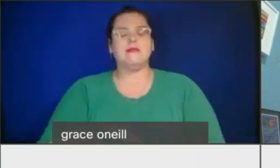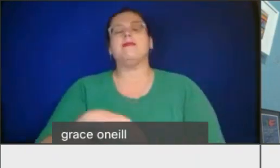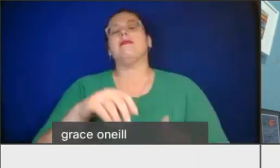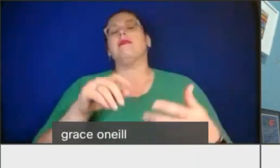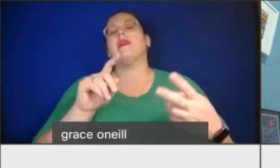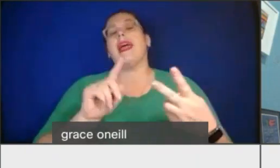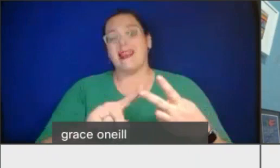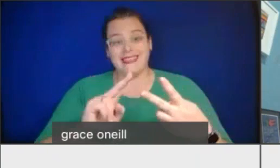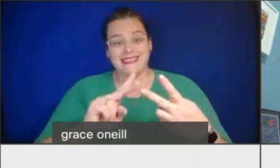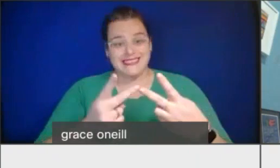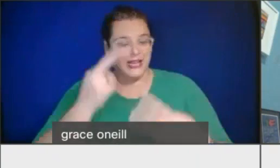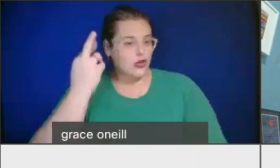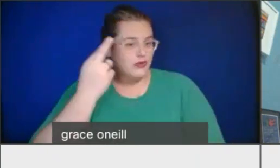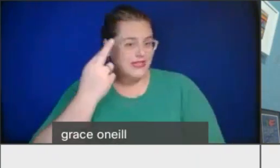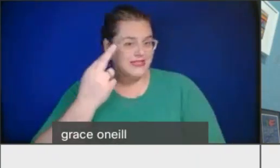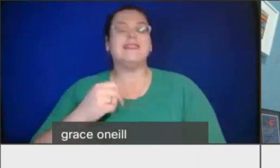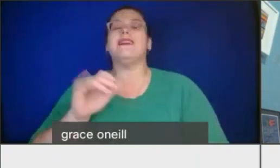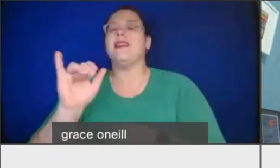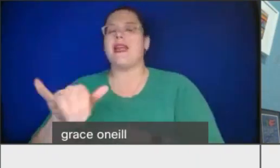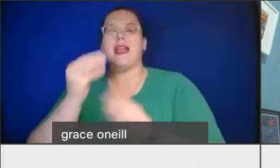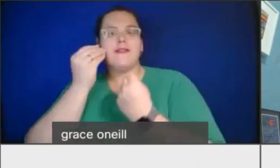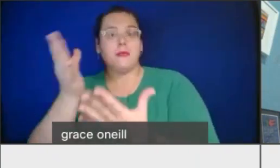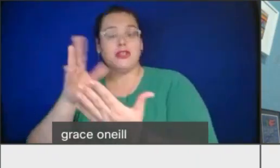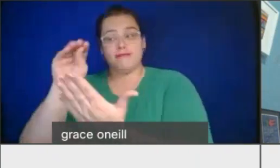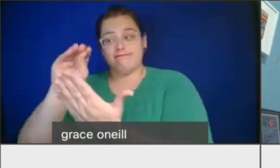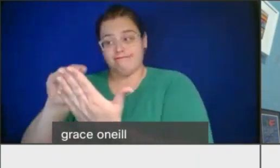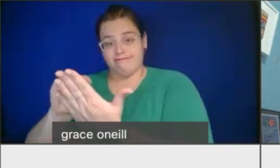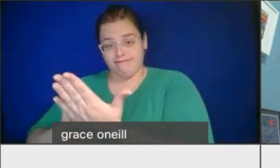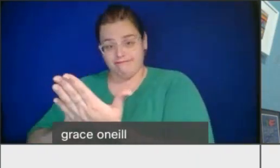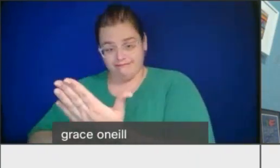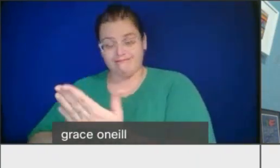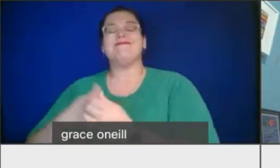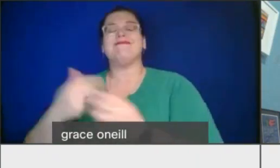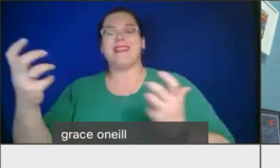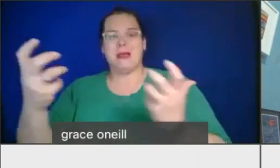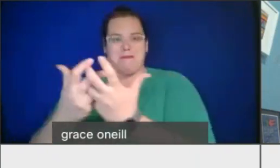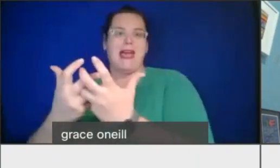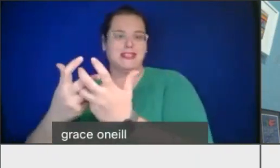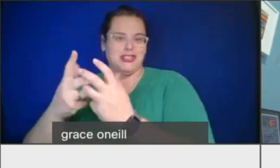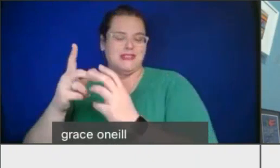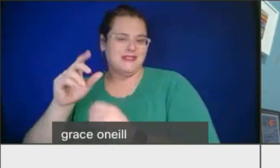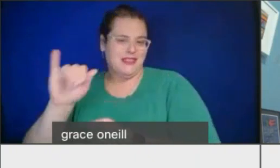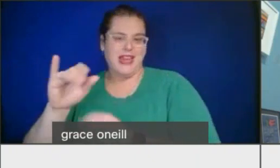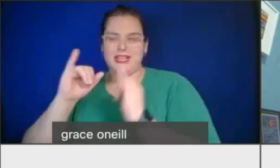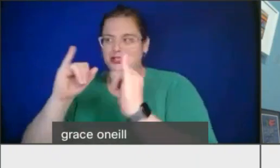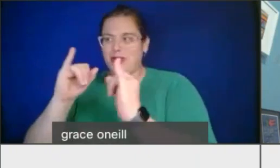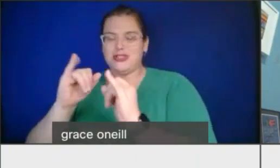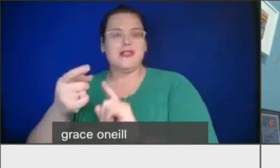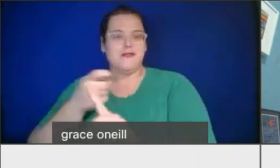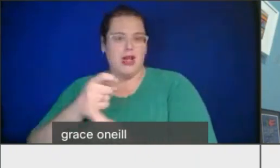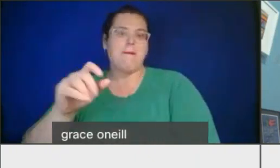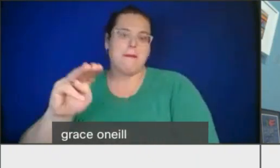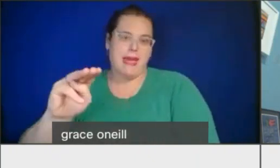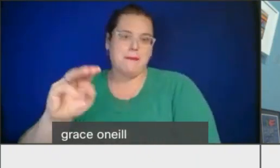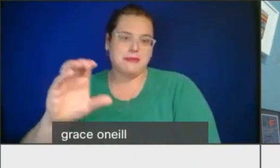that information then be entered consistent with the instructions that were provided in MCIS so